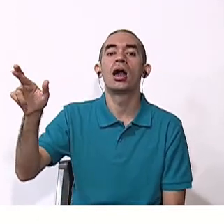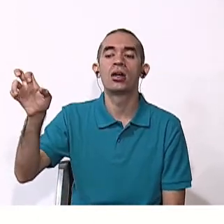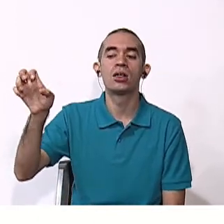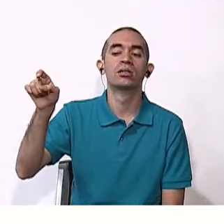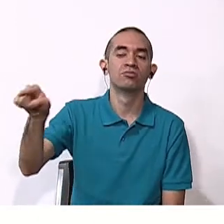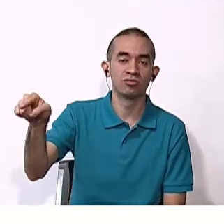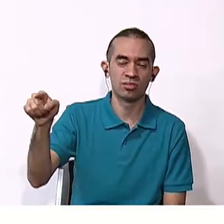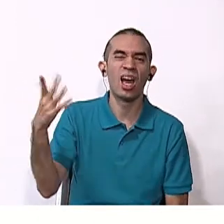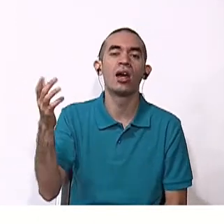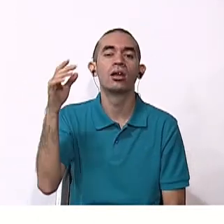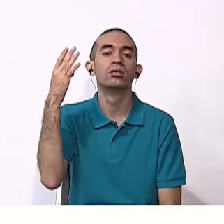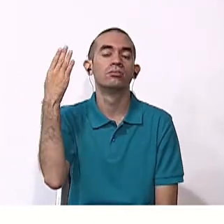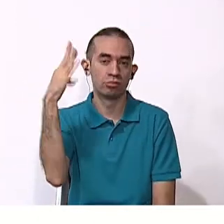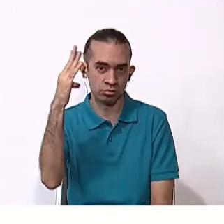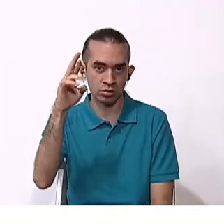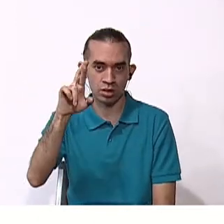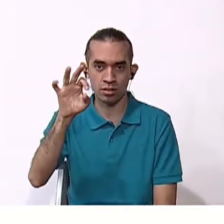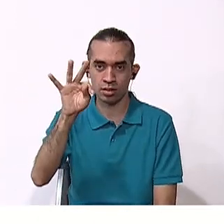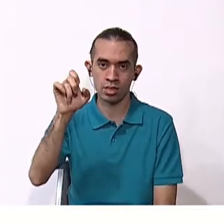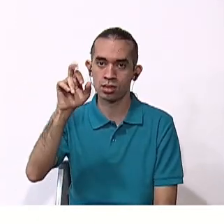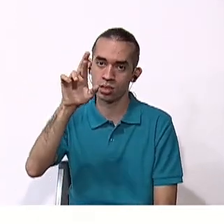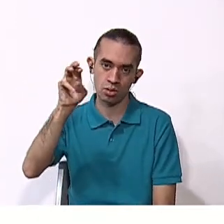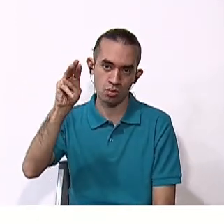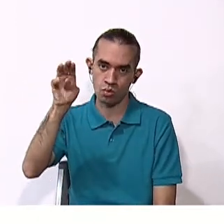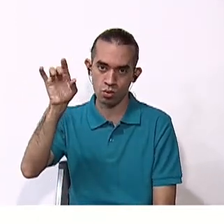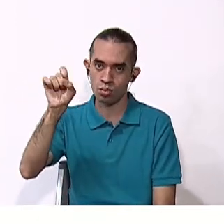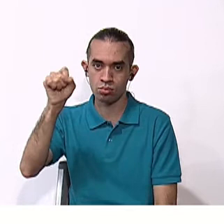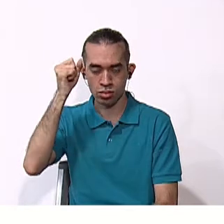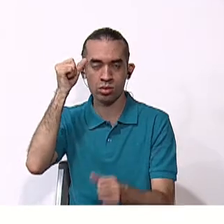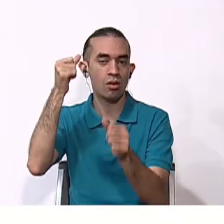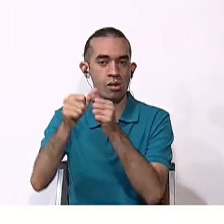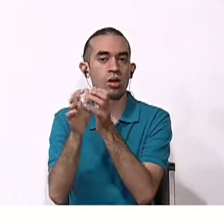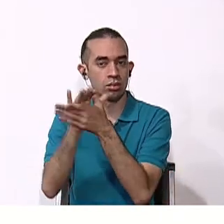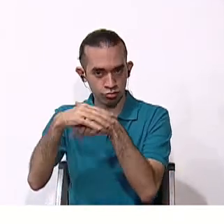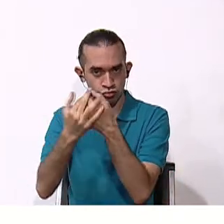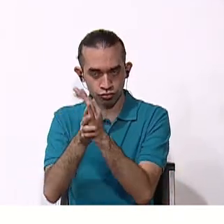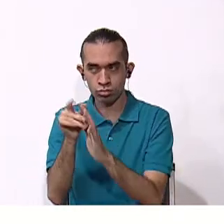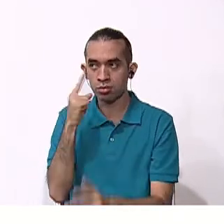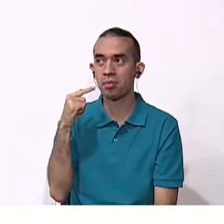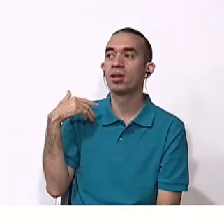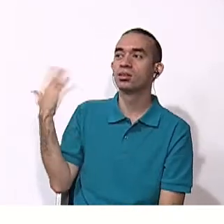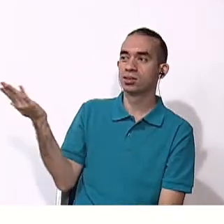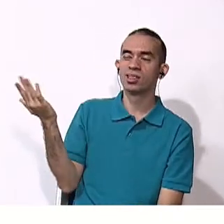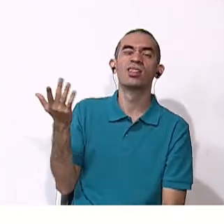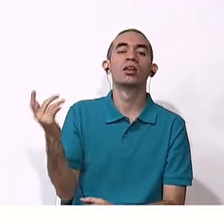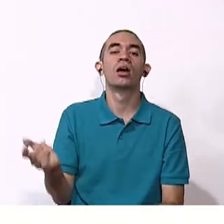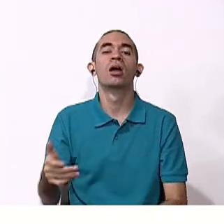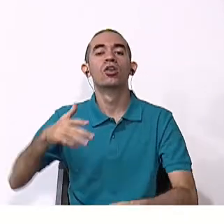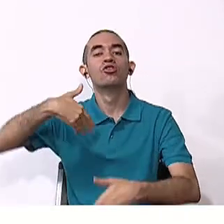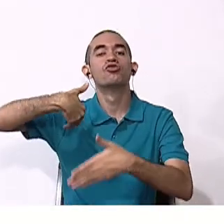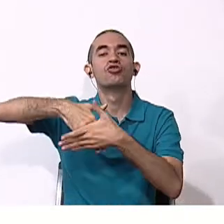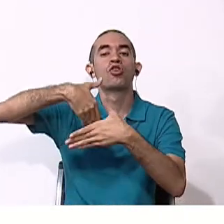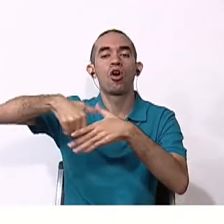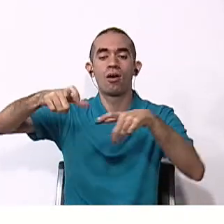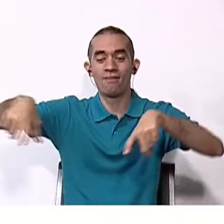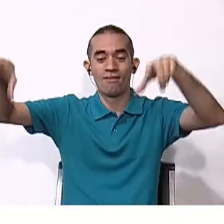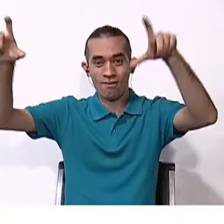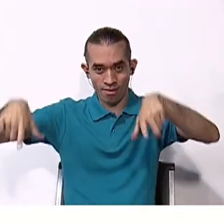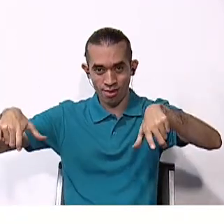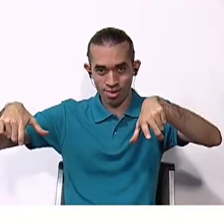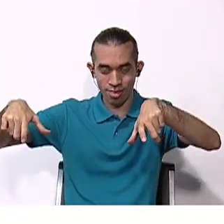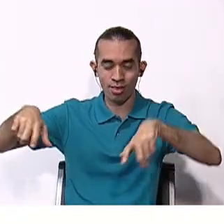restrooms. Remember to wash your hands. Then we have, this is the